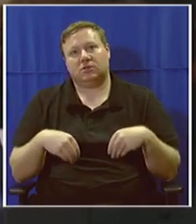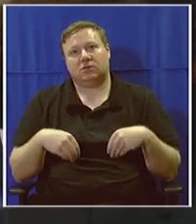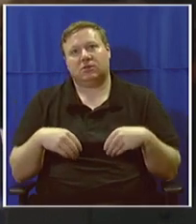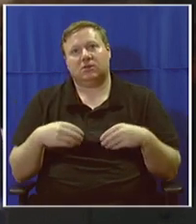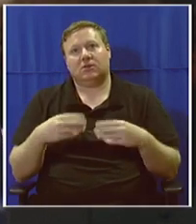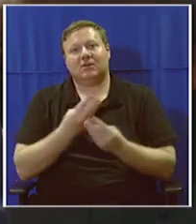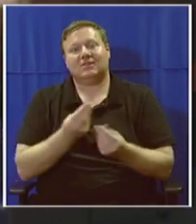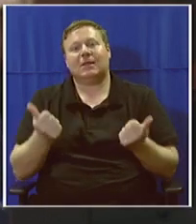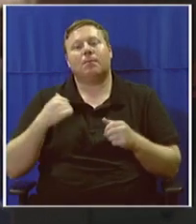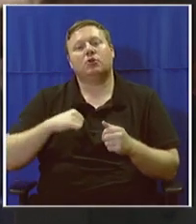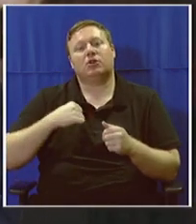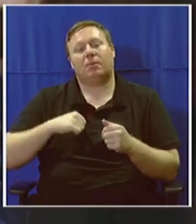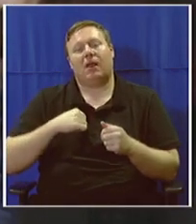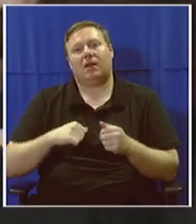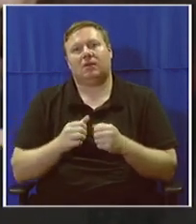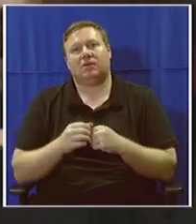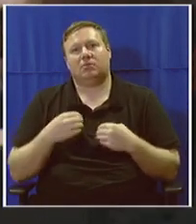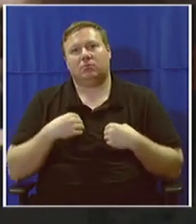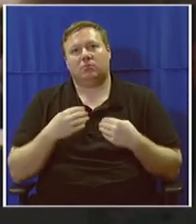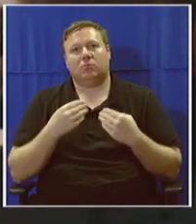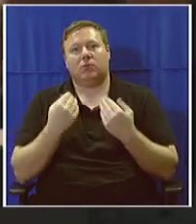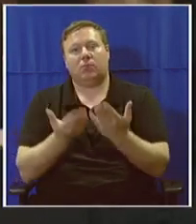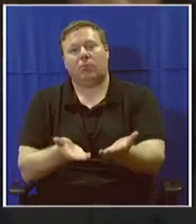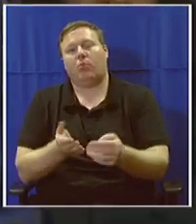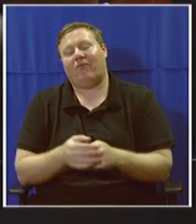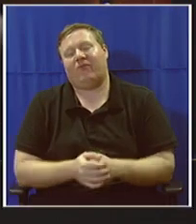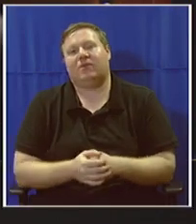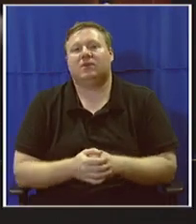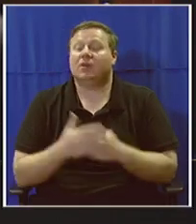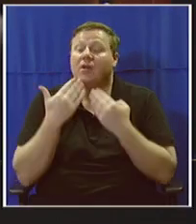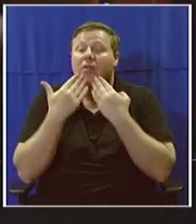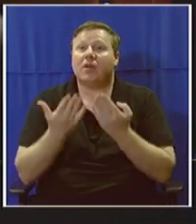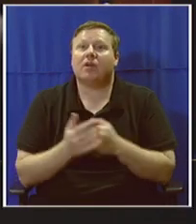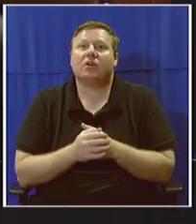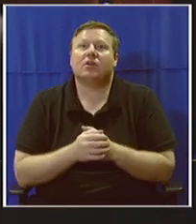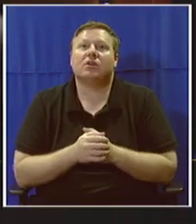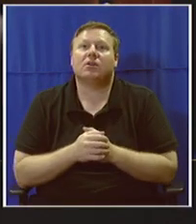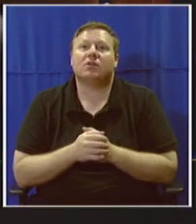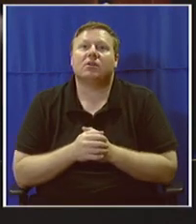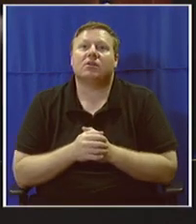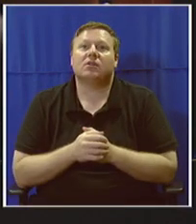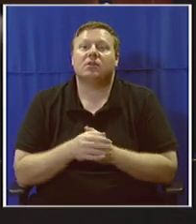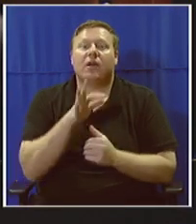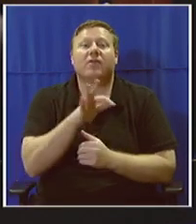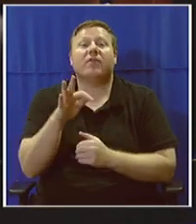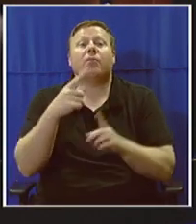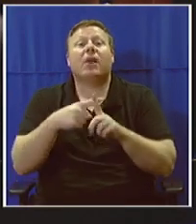some municipalities. I so move. Thank you, Baba. IFF Plus.